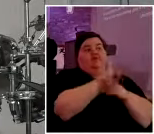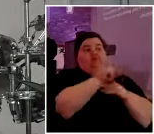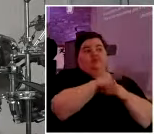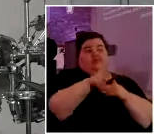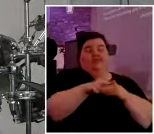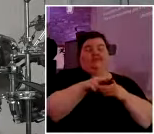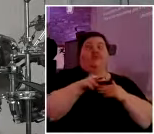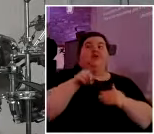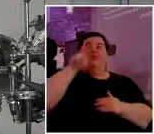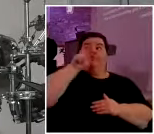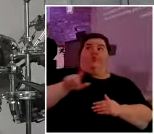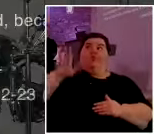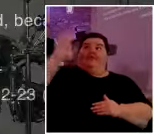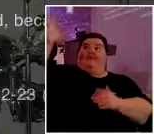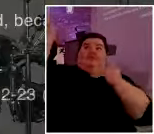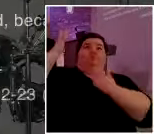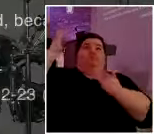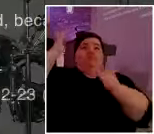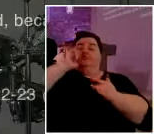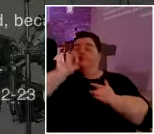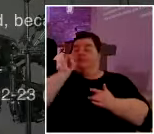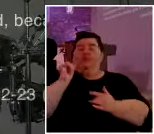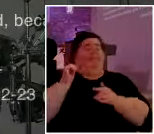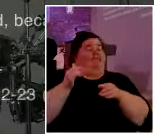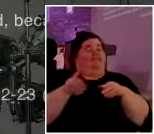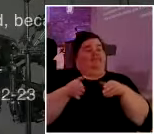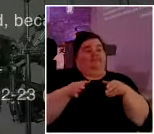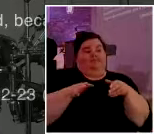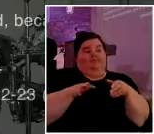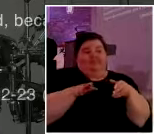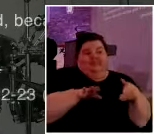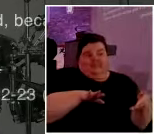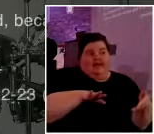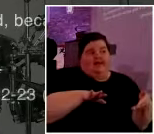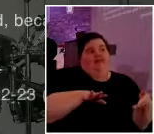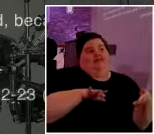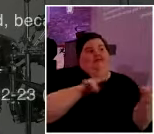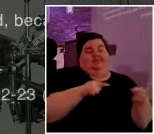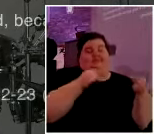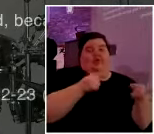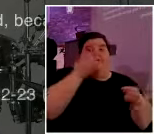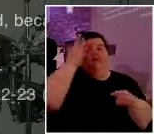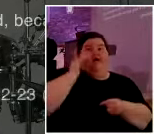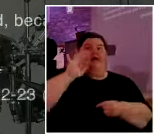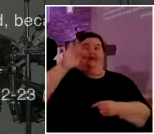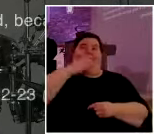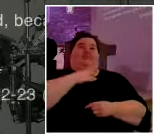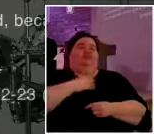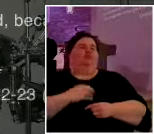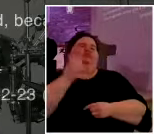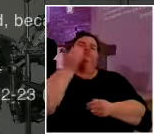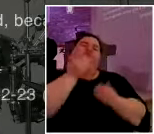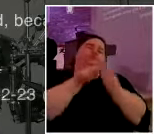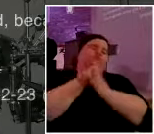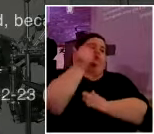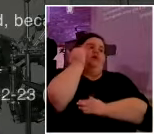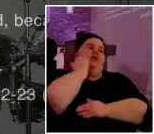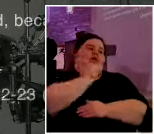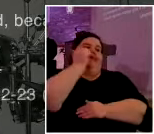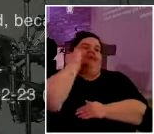not consumed, because his compassions fail not. They are new every morning.